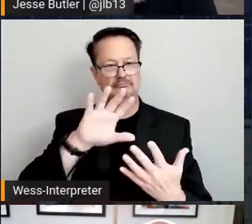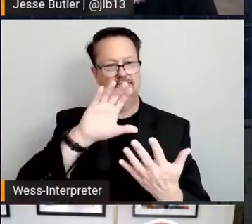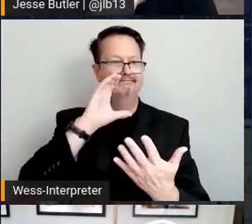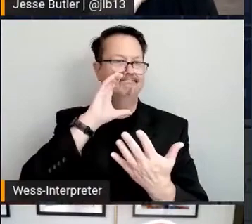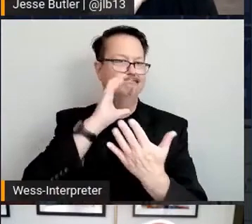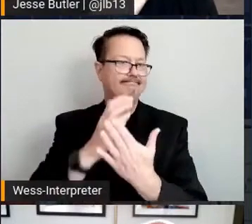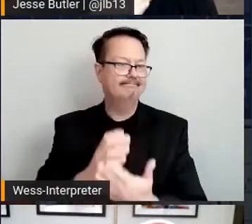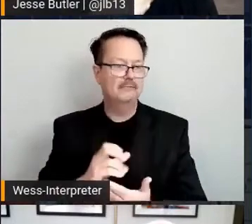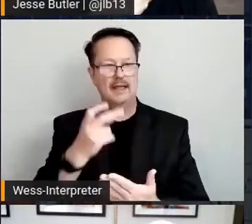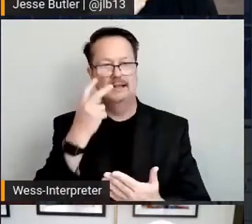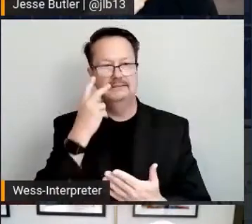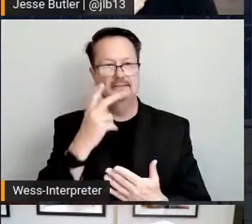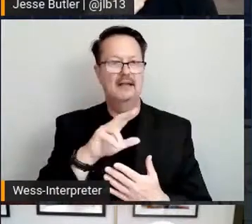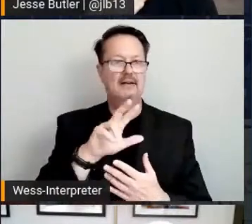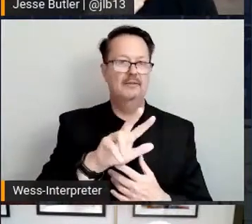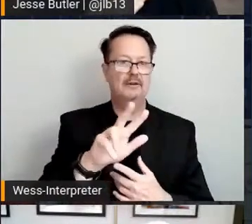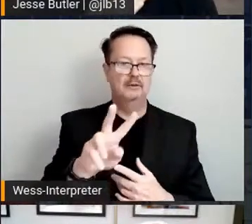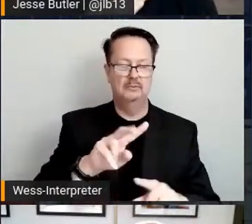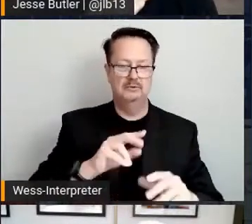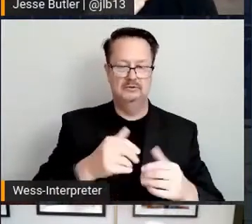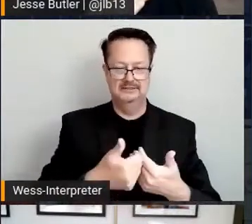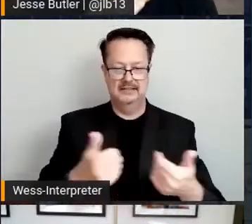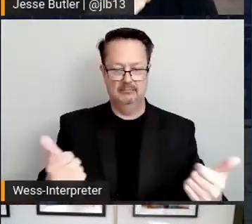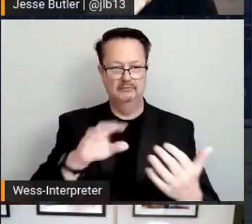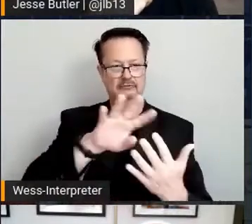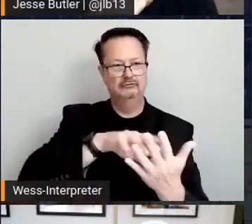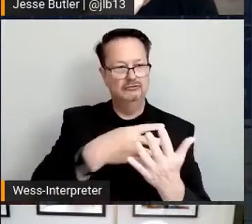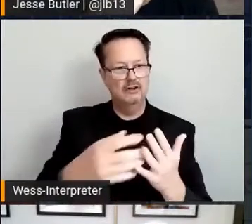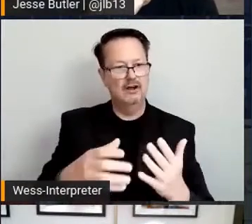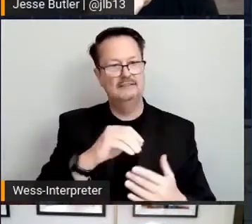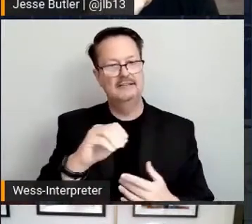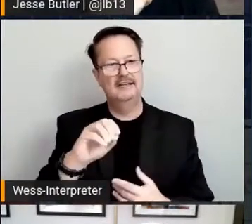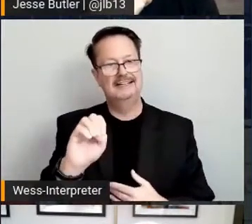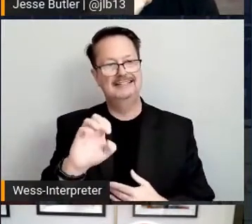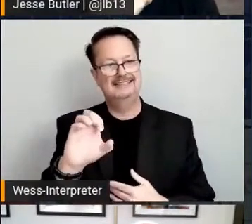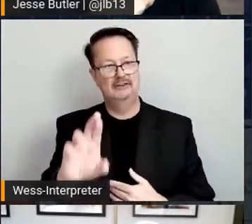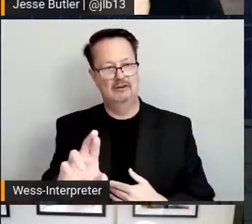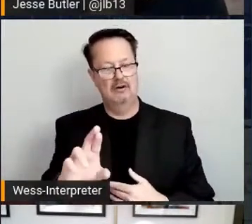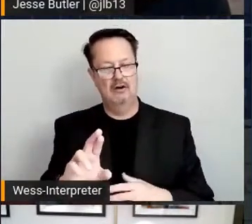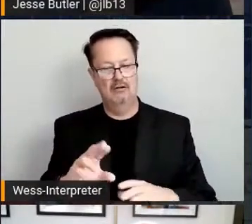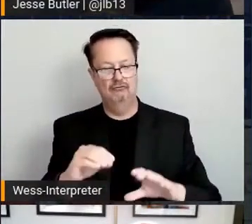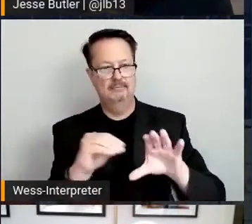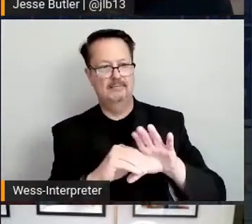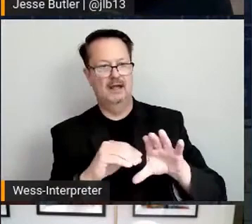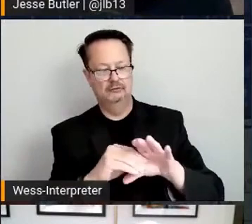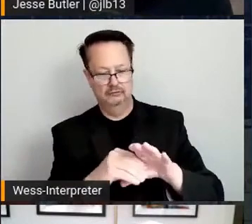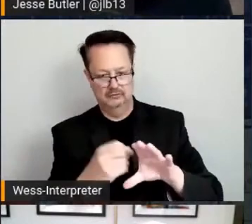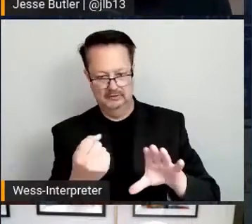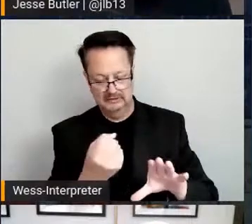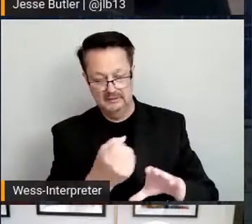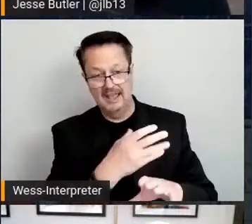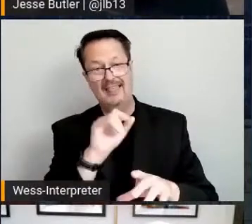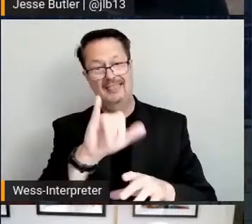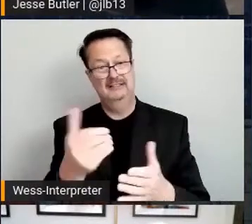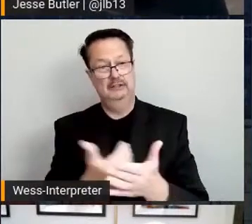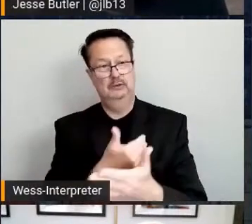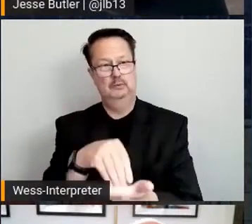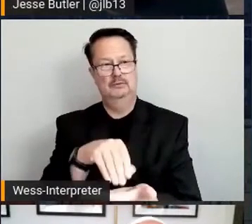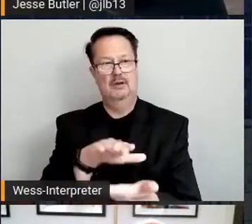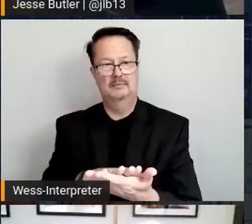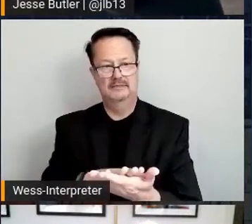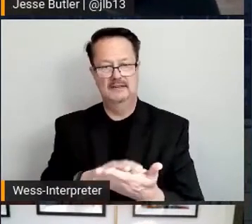and controller ECR repositories. And this is our new documentation